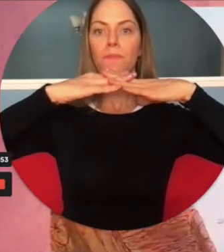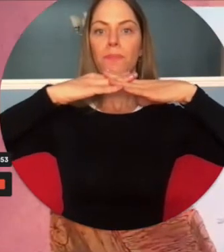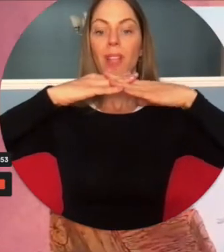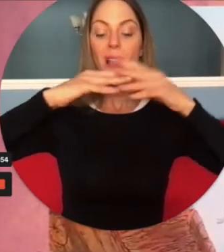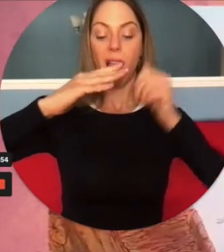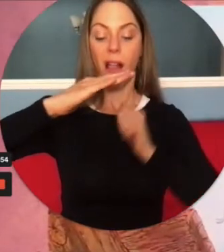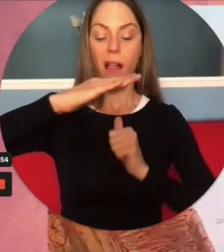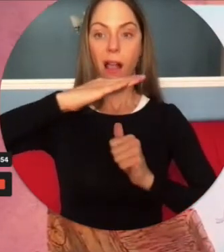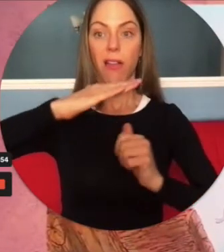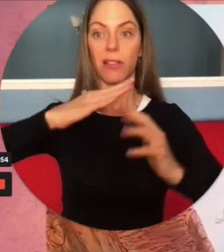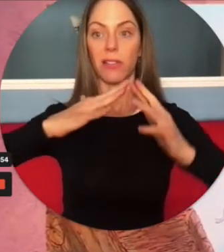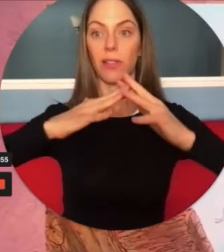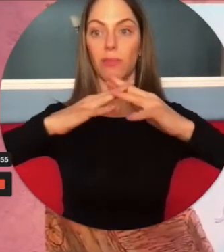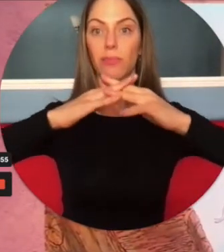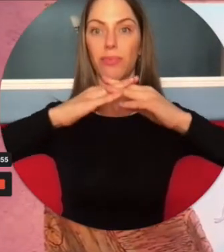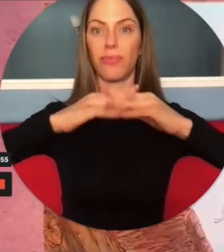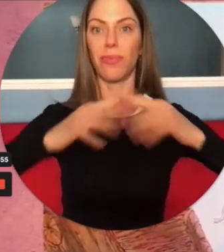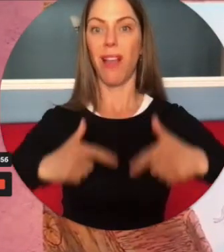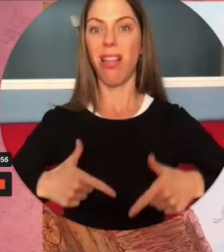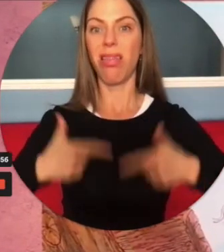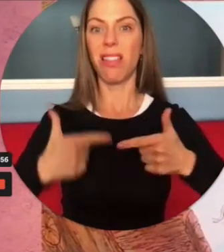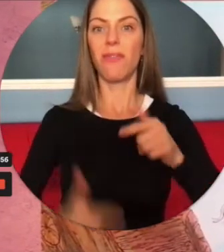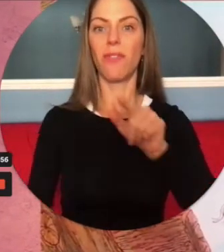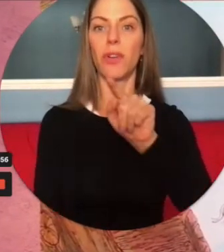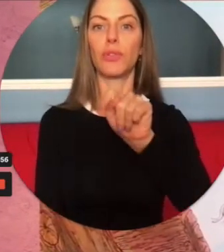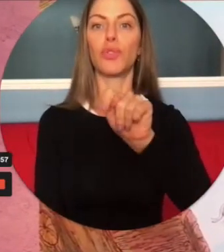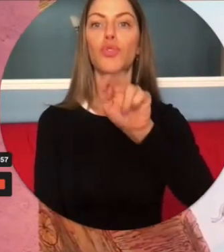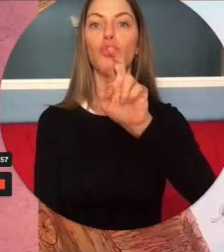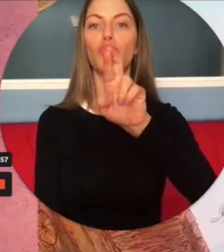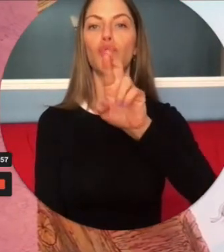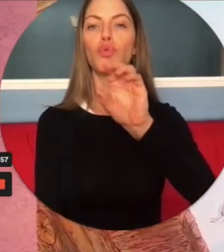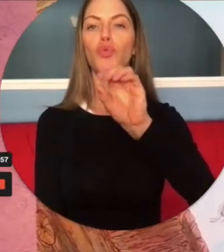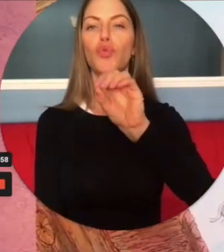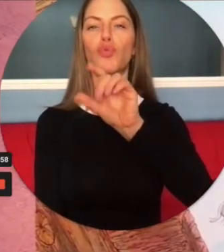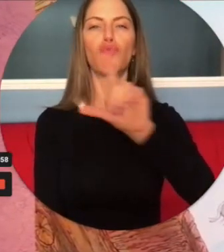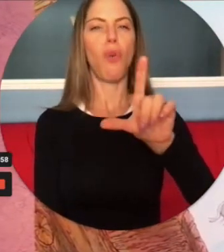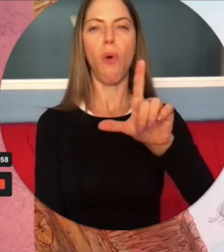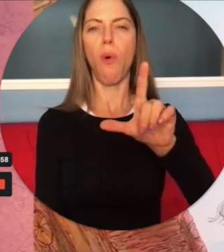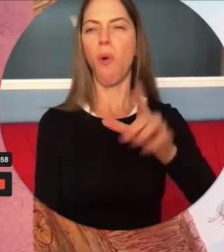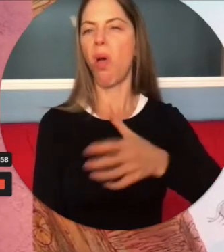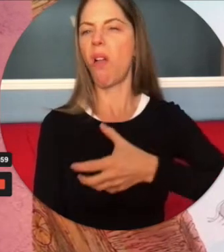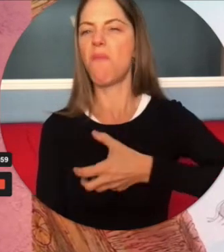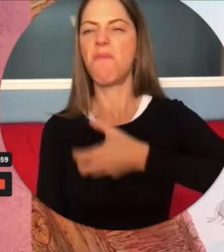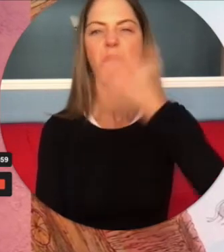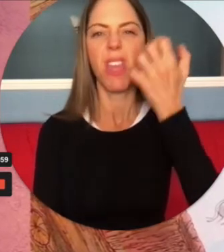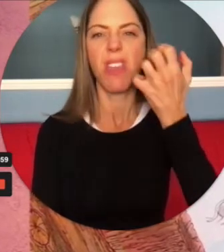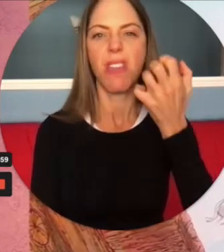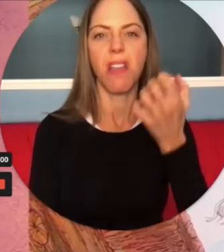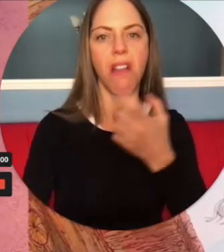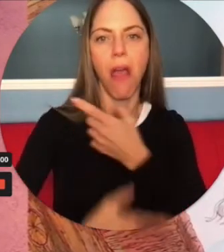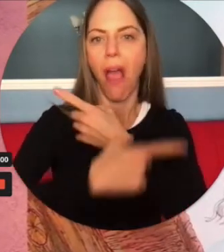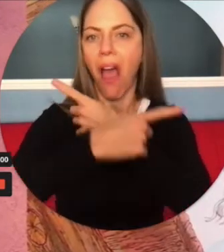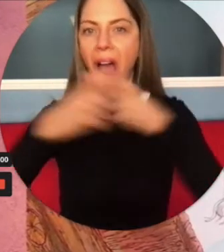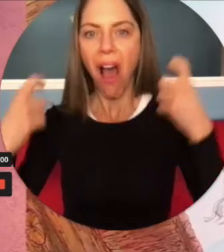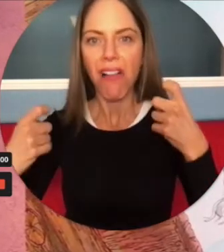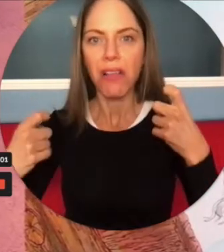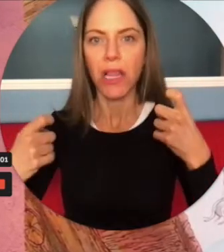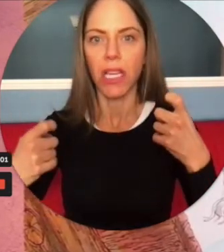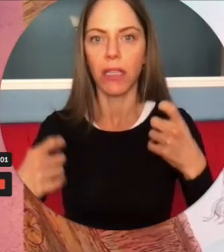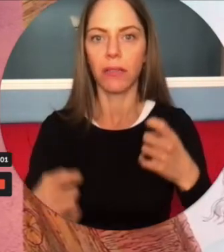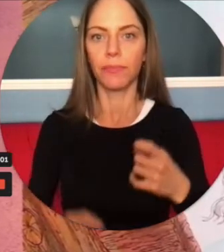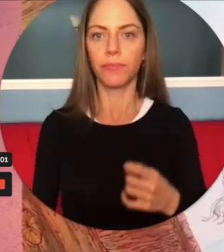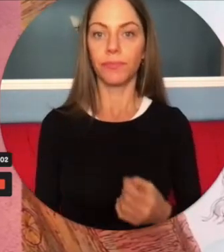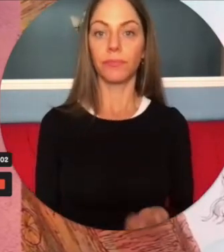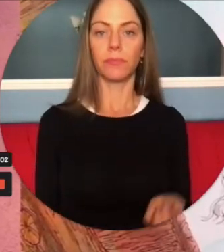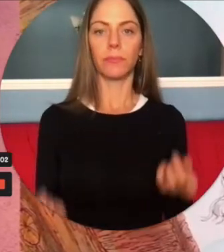first the youngest billy goat gruff decided to cross the bridge trip trap trip trap